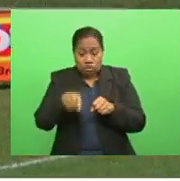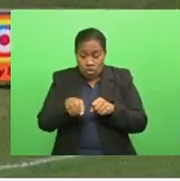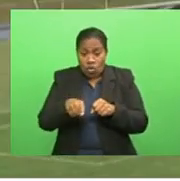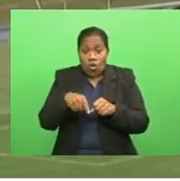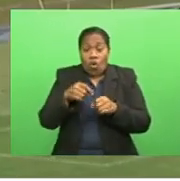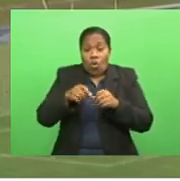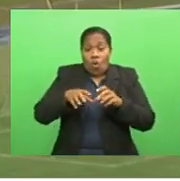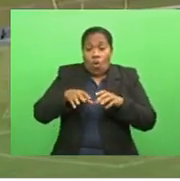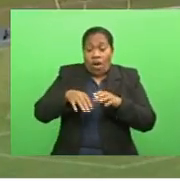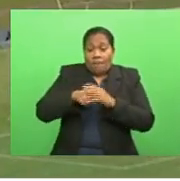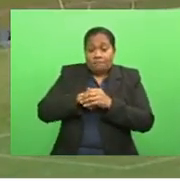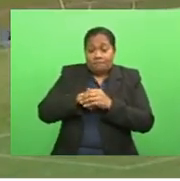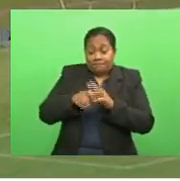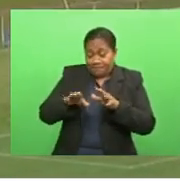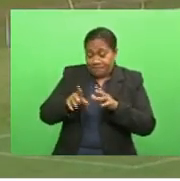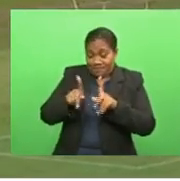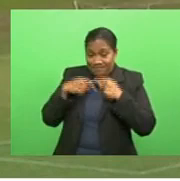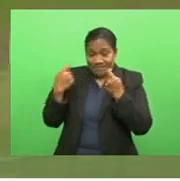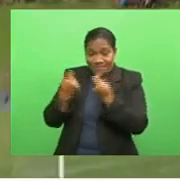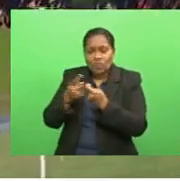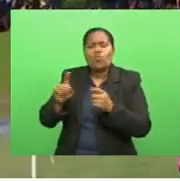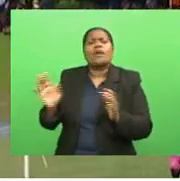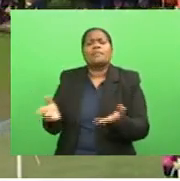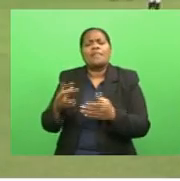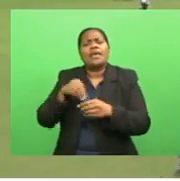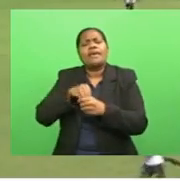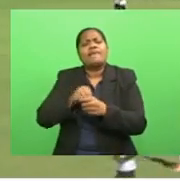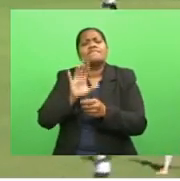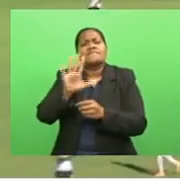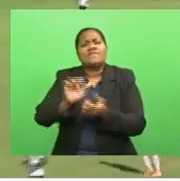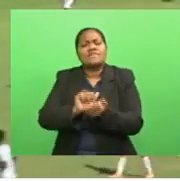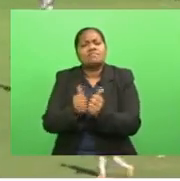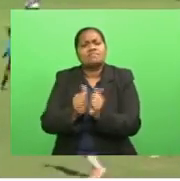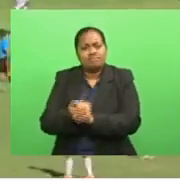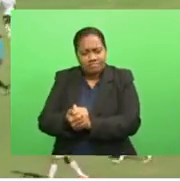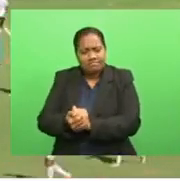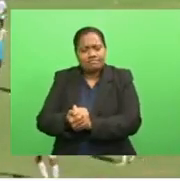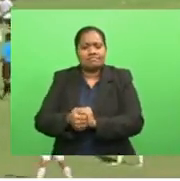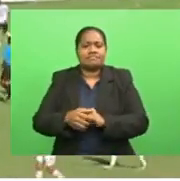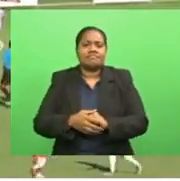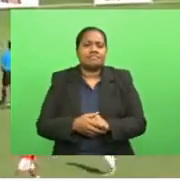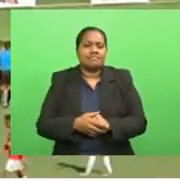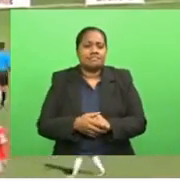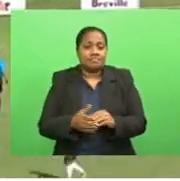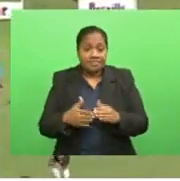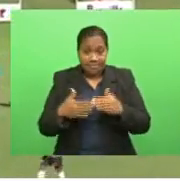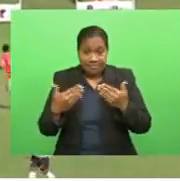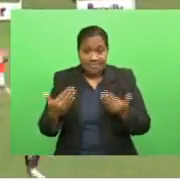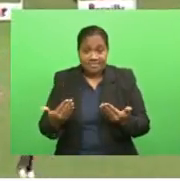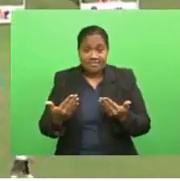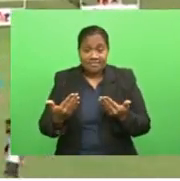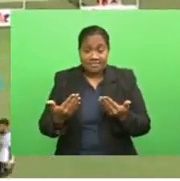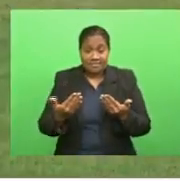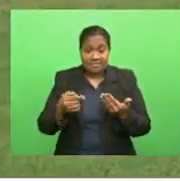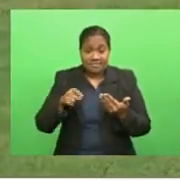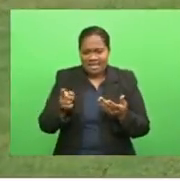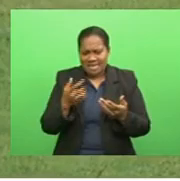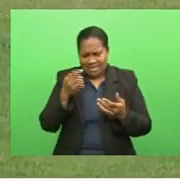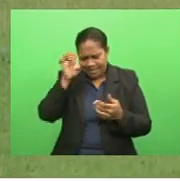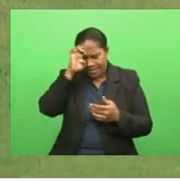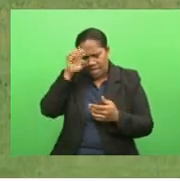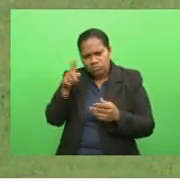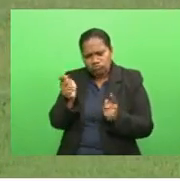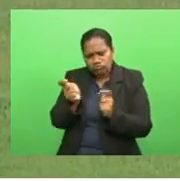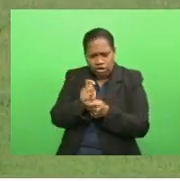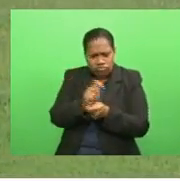table with 12 points, having played 5 matches with 4 wins and a loss. But Rondo says he expects some changes to the team's momentum